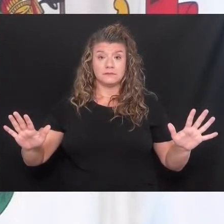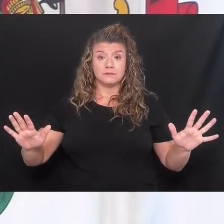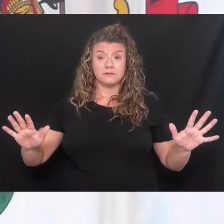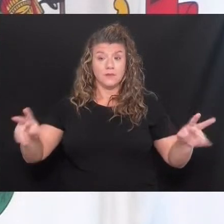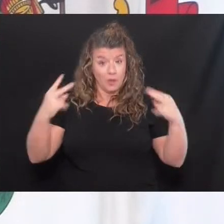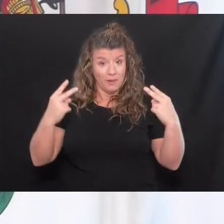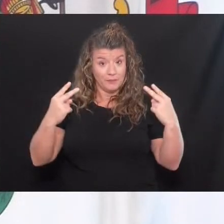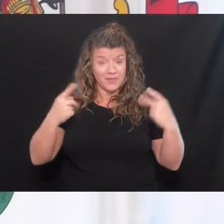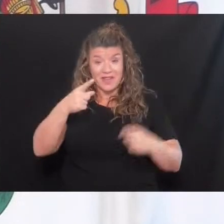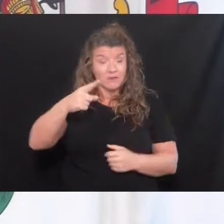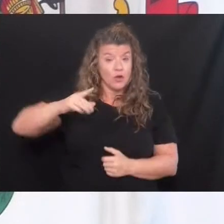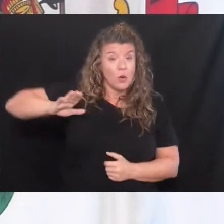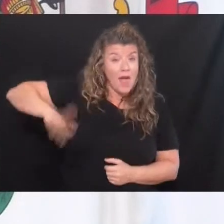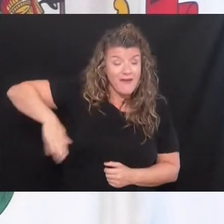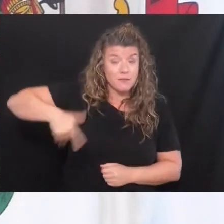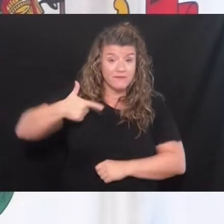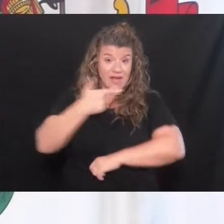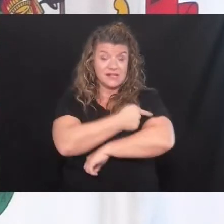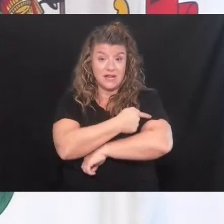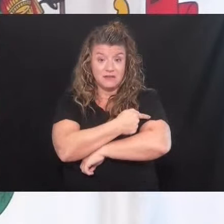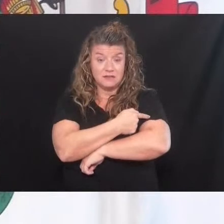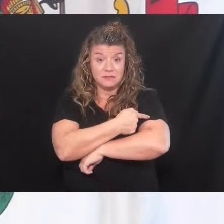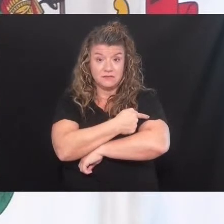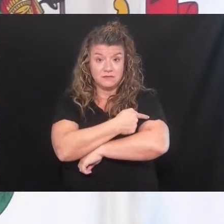not been vaccinated, just think about this.